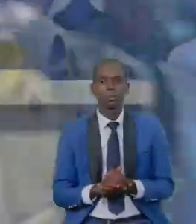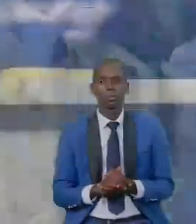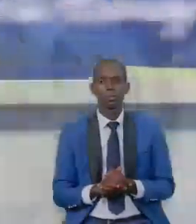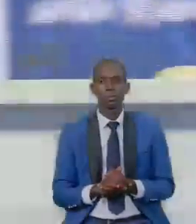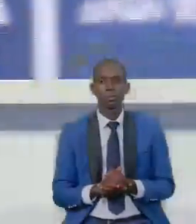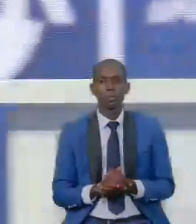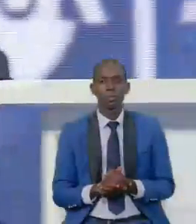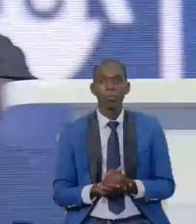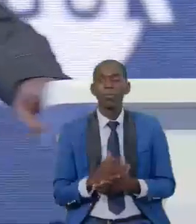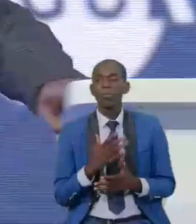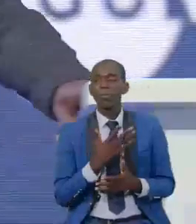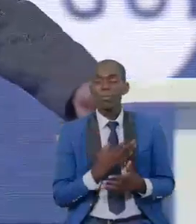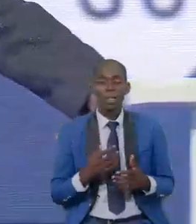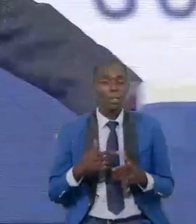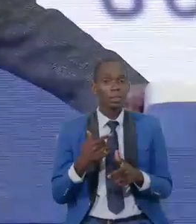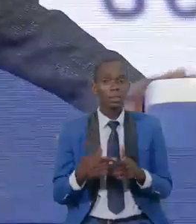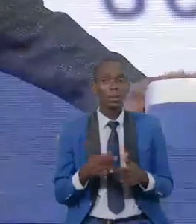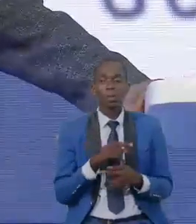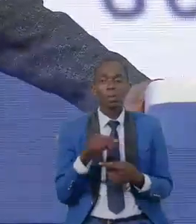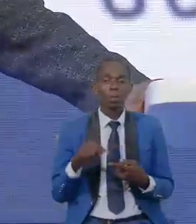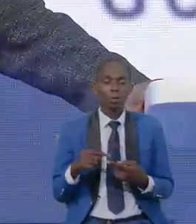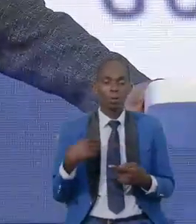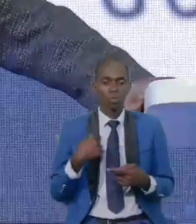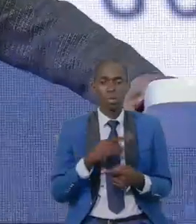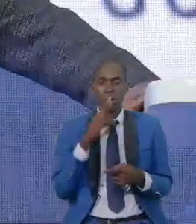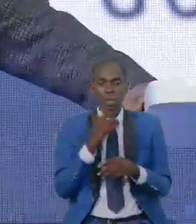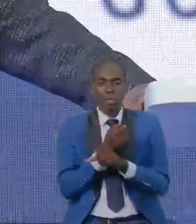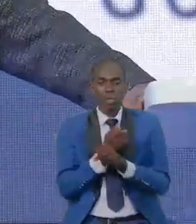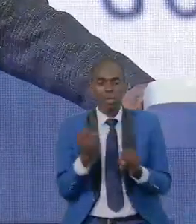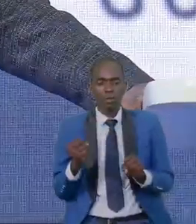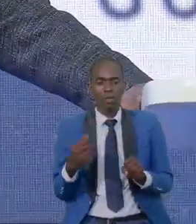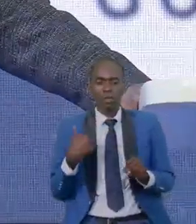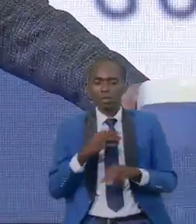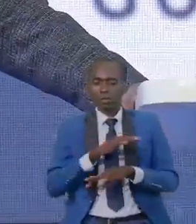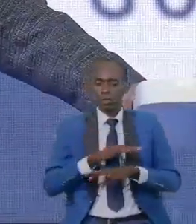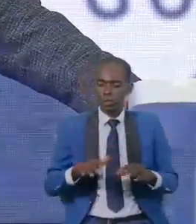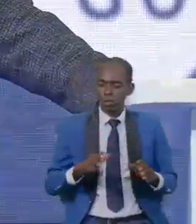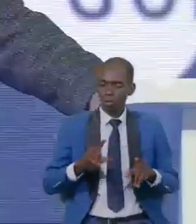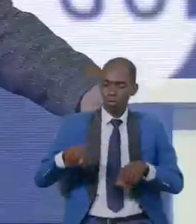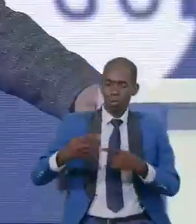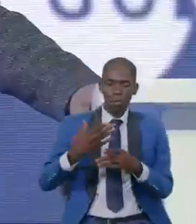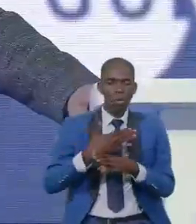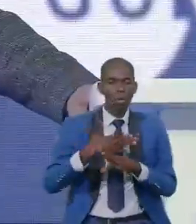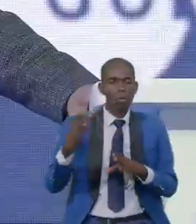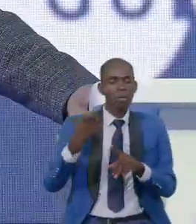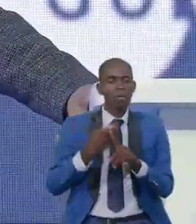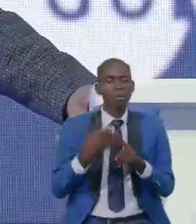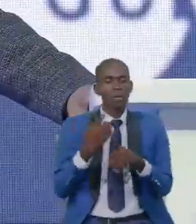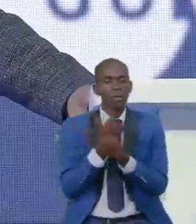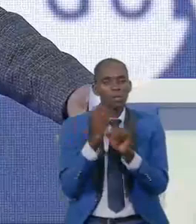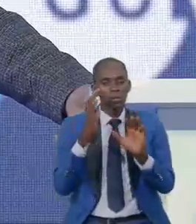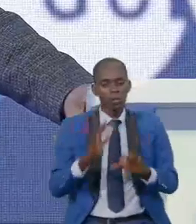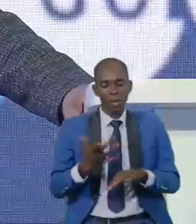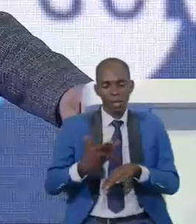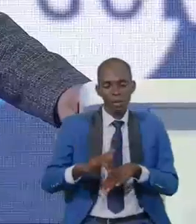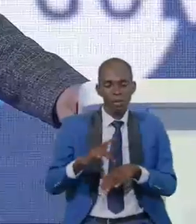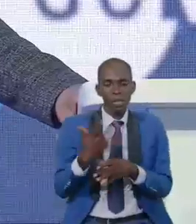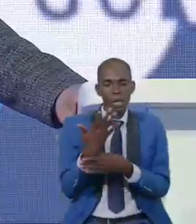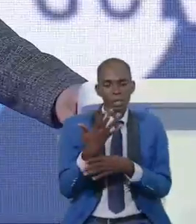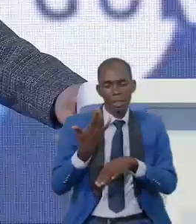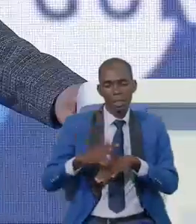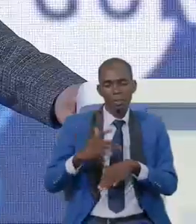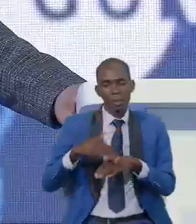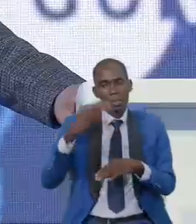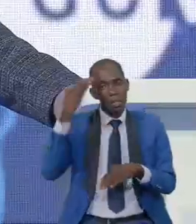And then when we are saved, we don't go away from the Savior empty-handed, empty-headed and